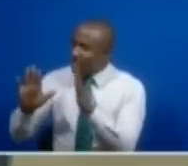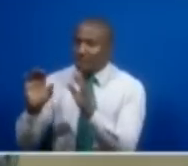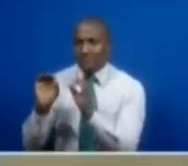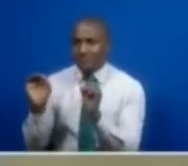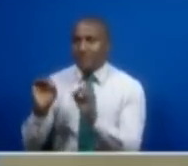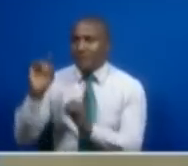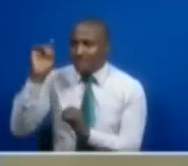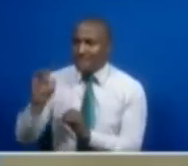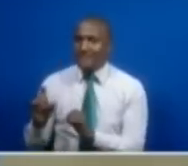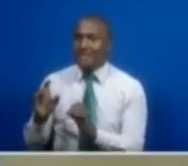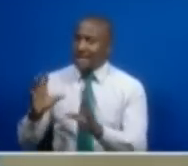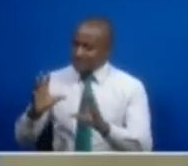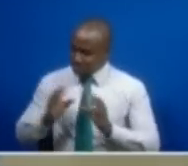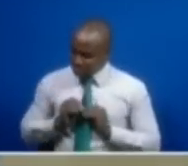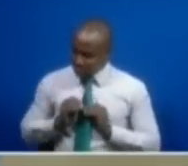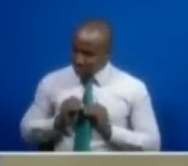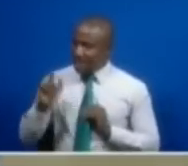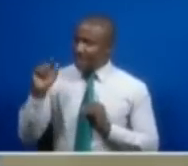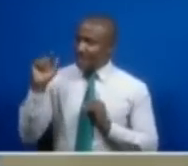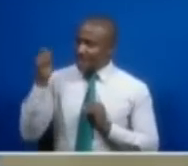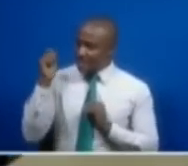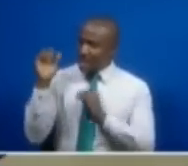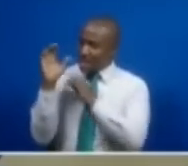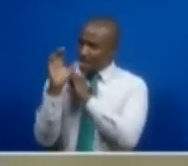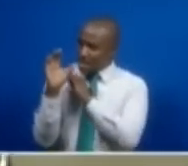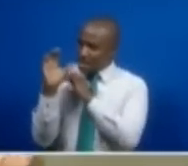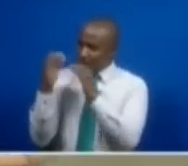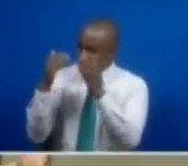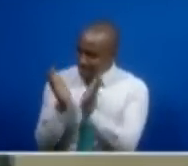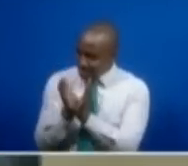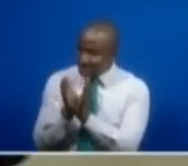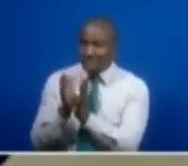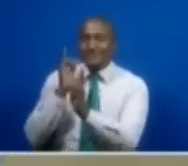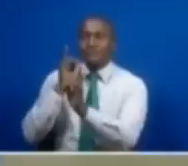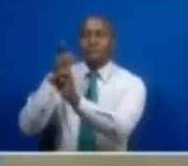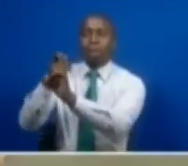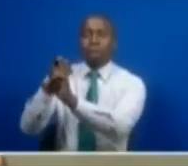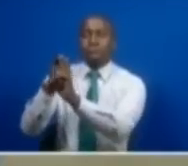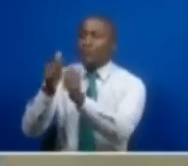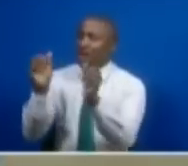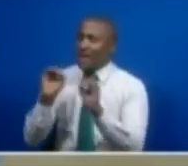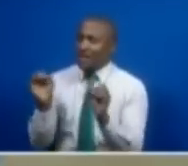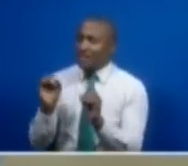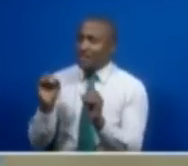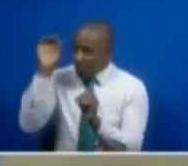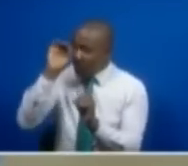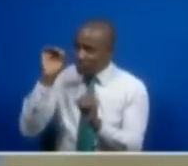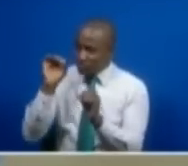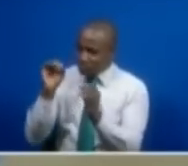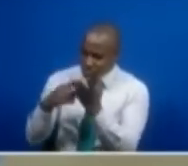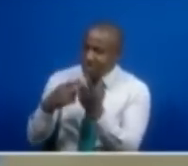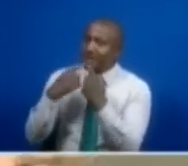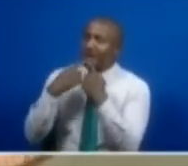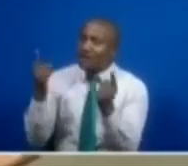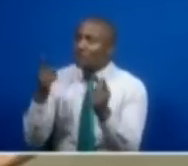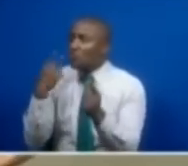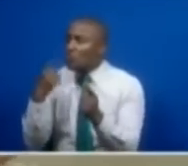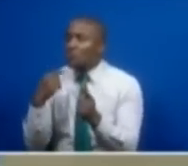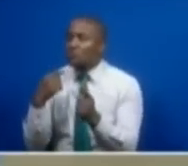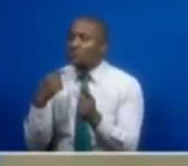that the opinion polling companies in Kenya are not objective, they are not well established, they don't announce who has commissioned